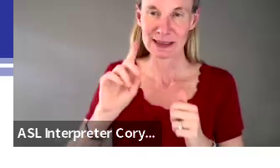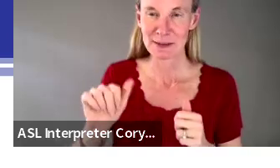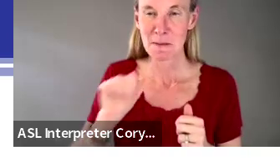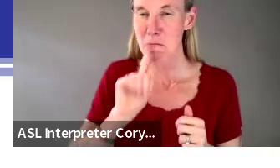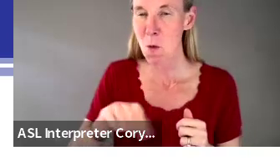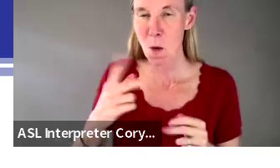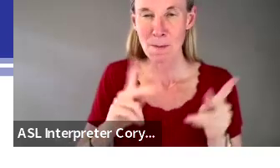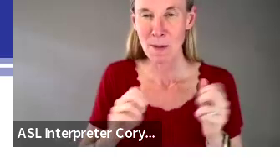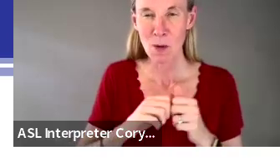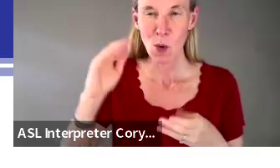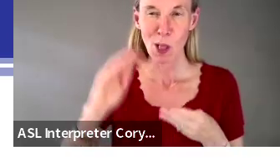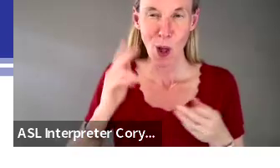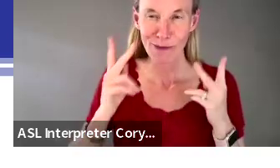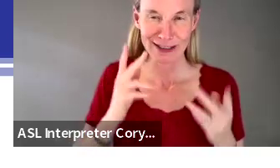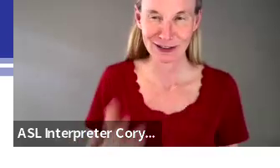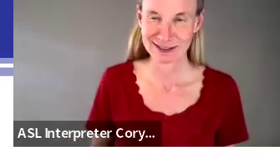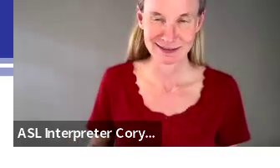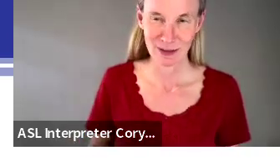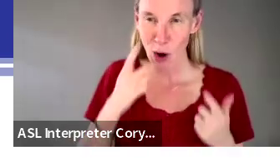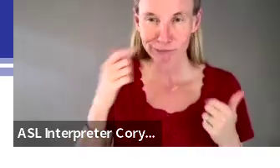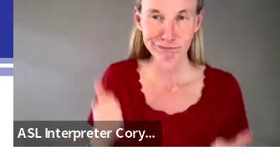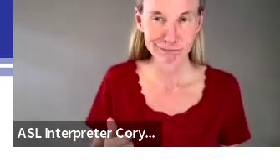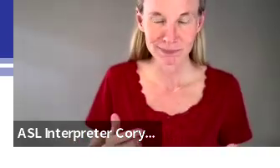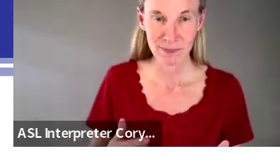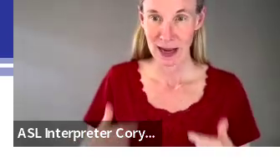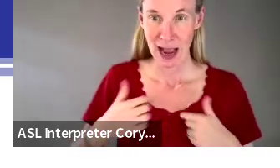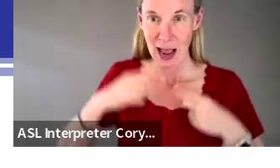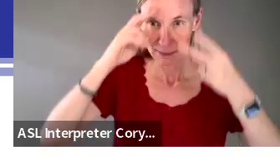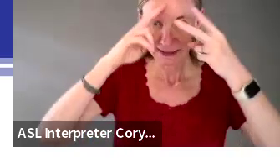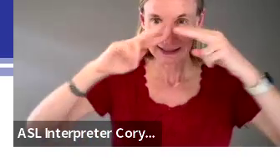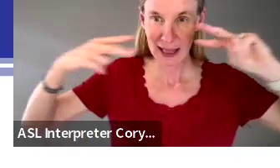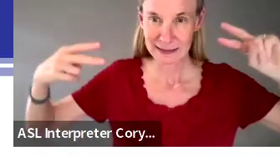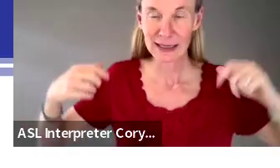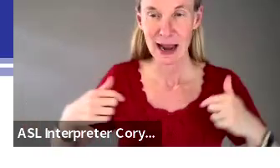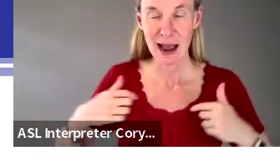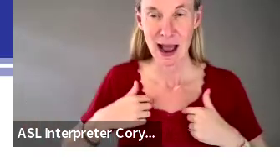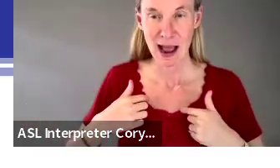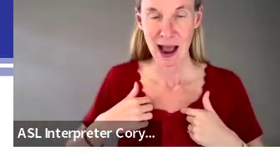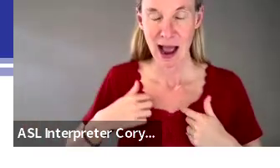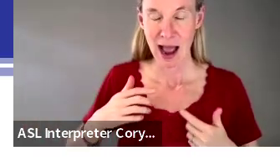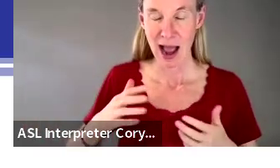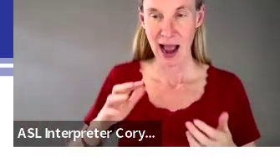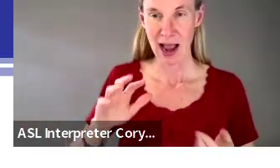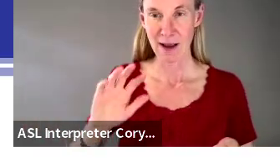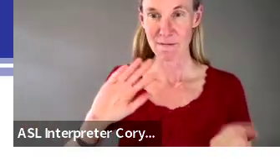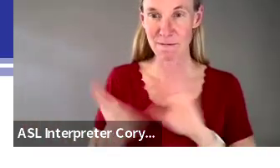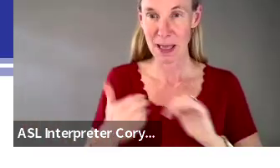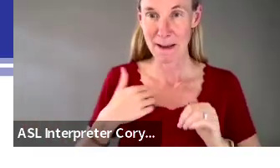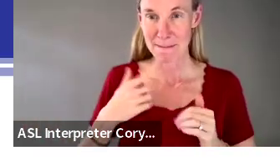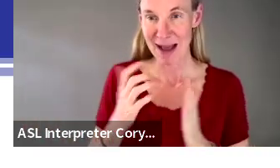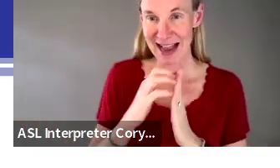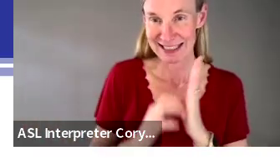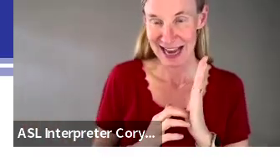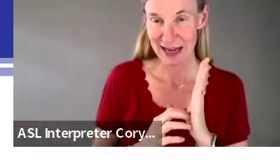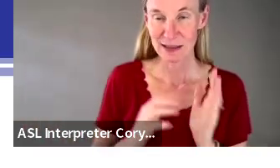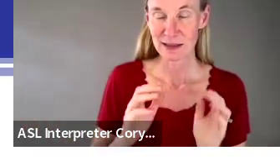vision. I often, as a dyslexic, will flip my text to either a blue or black background with